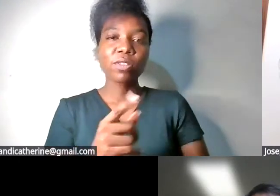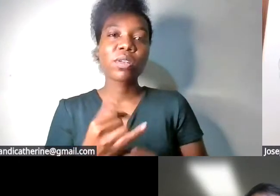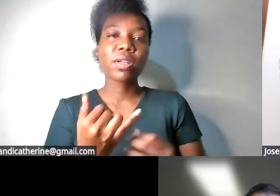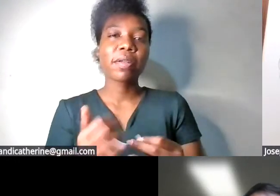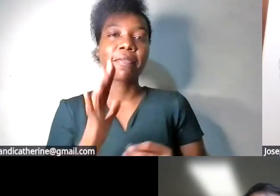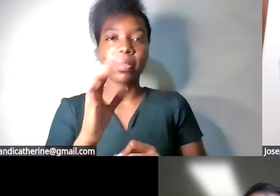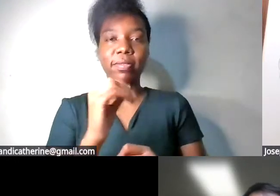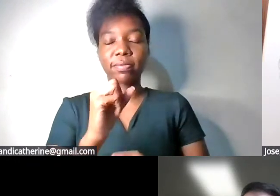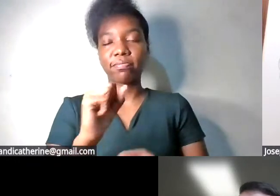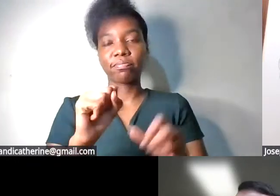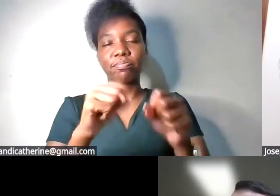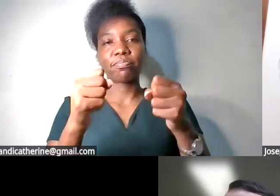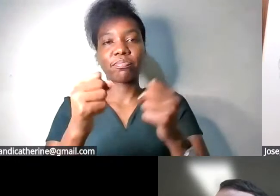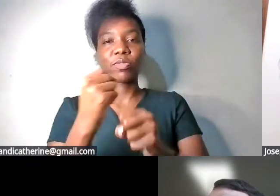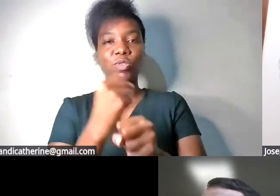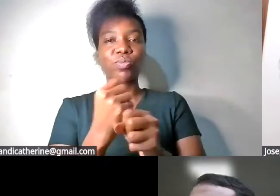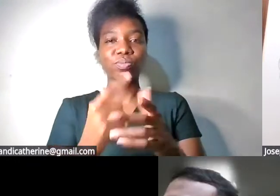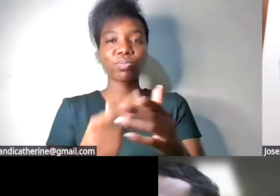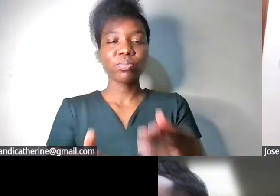it?